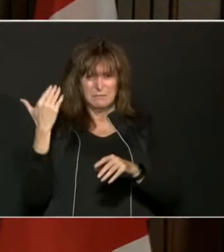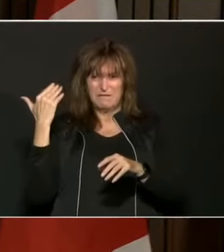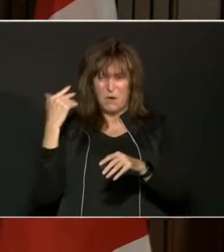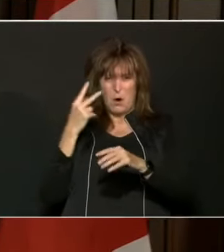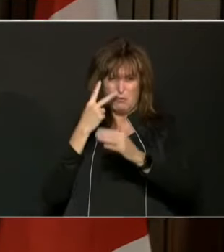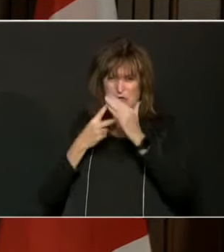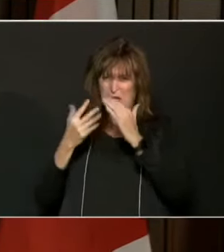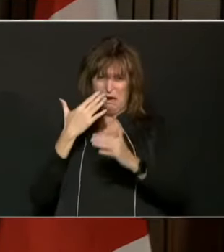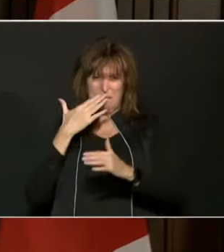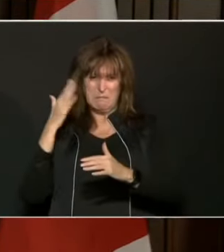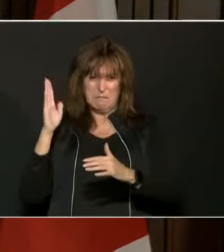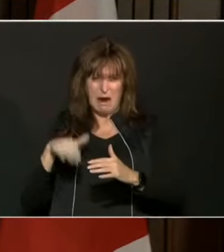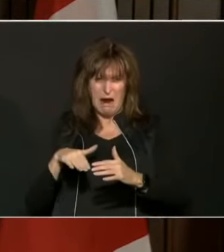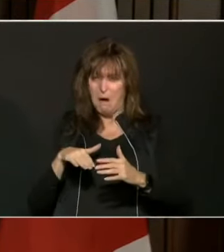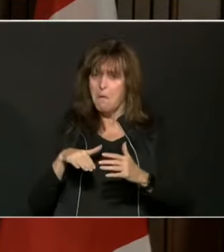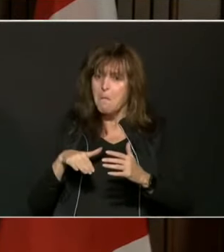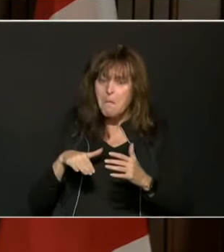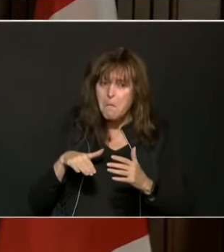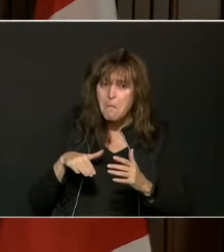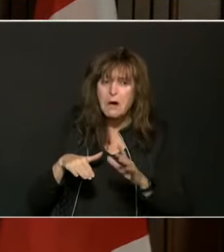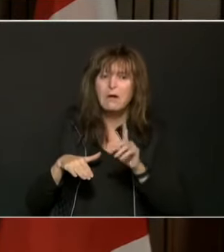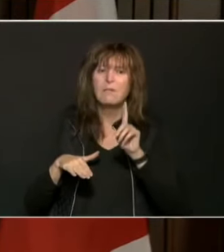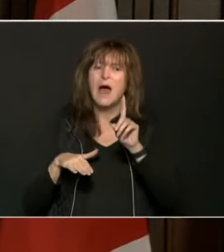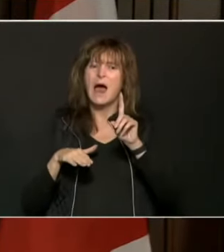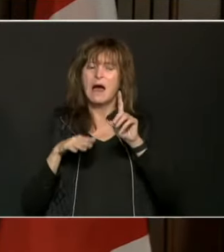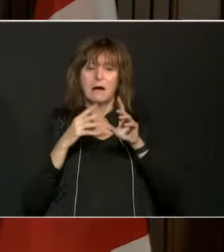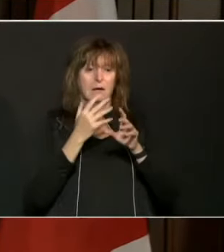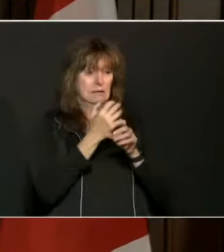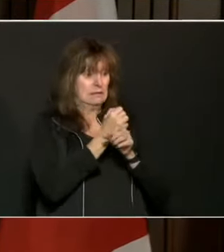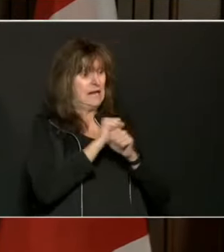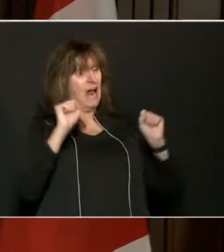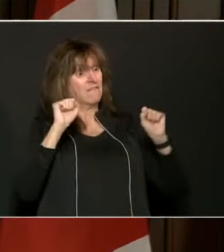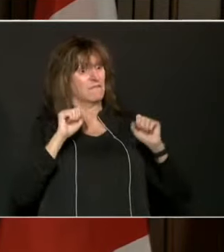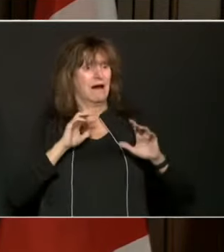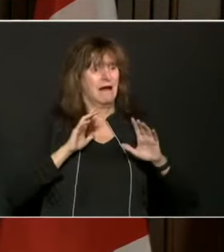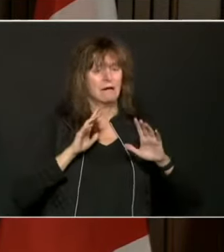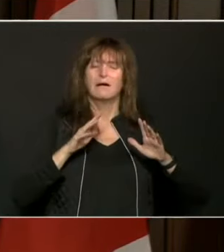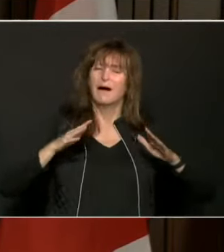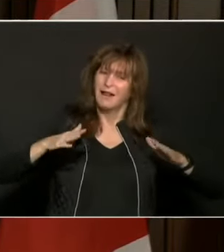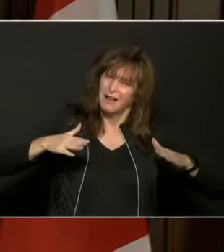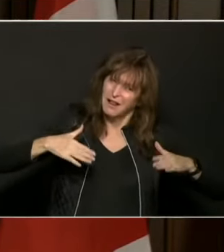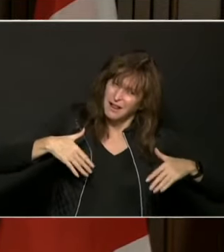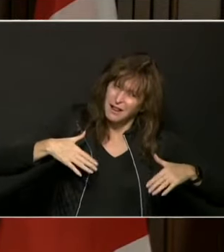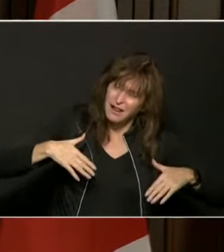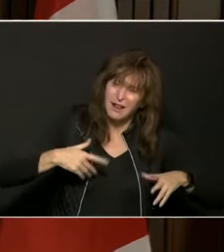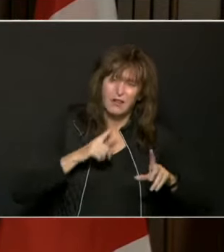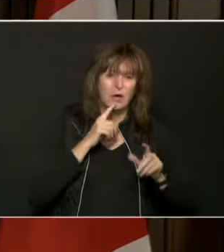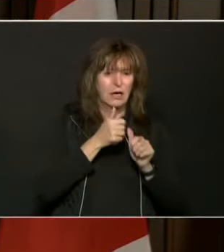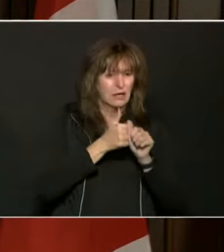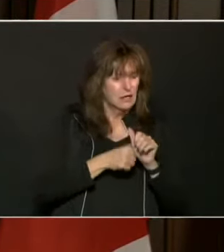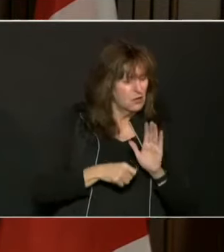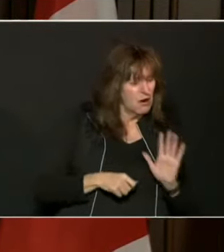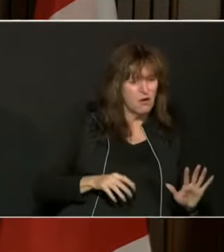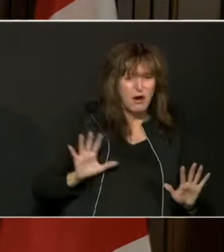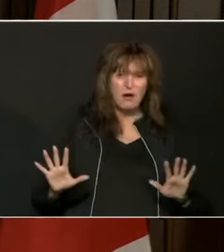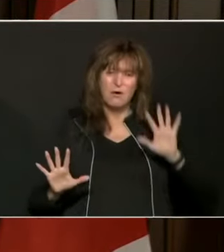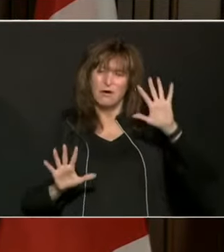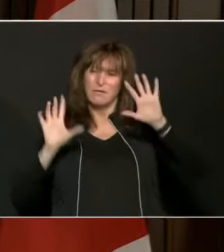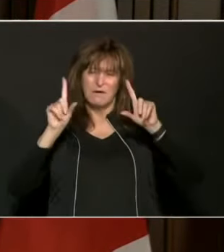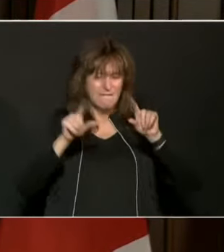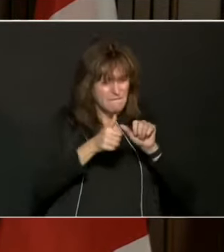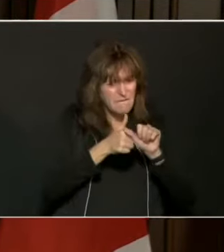matter. So we have to continue to do our care in each of our zones to follow all the directions and restrictions and